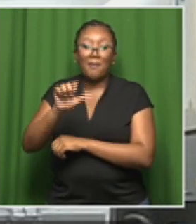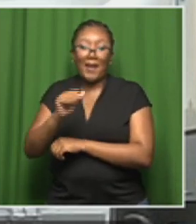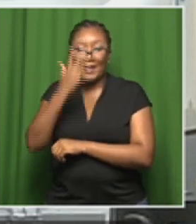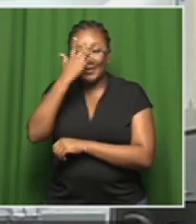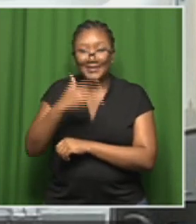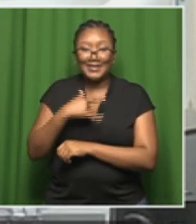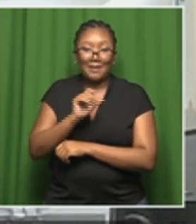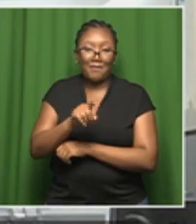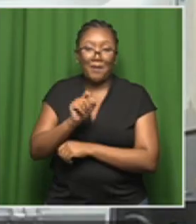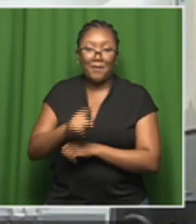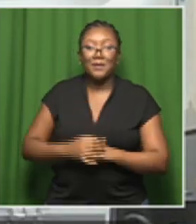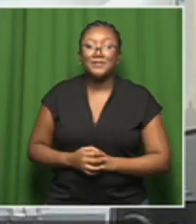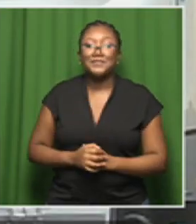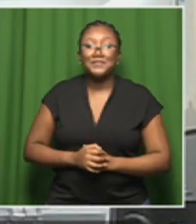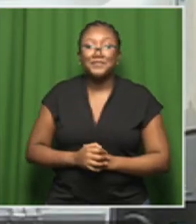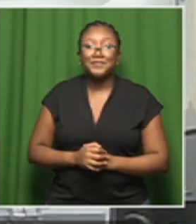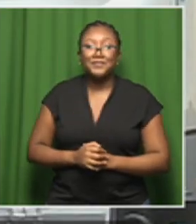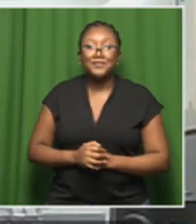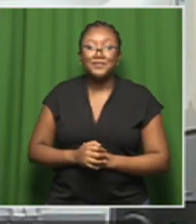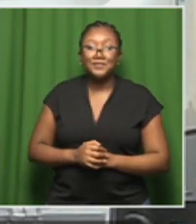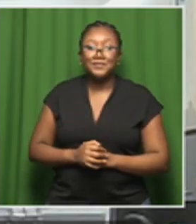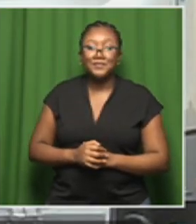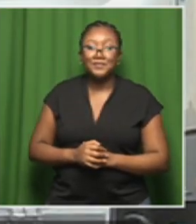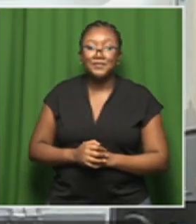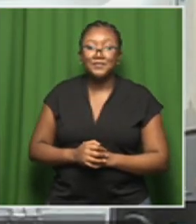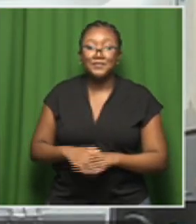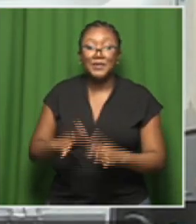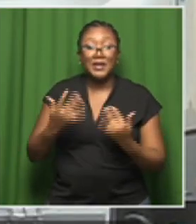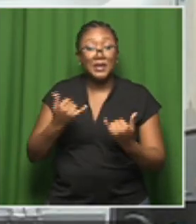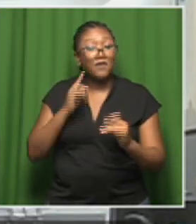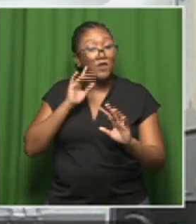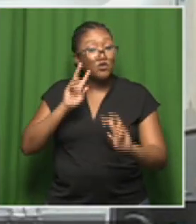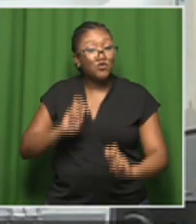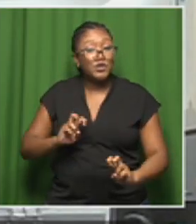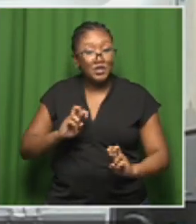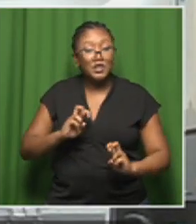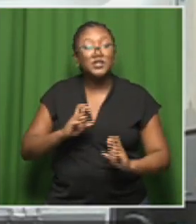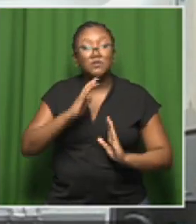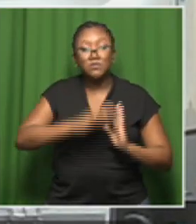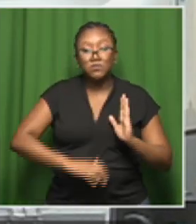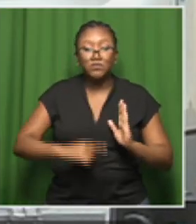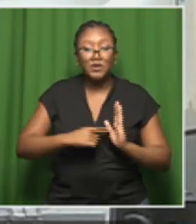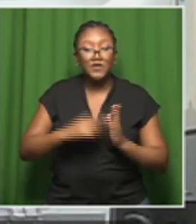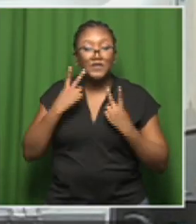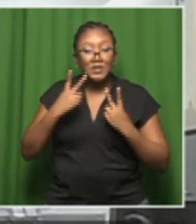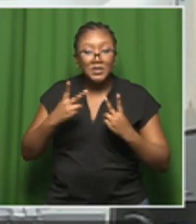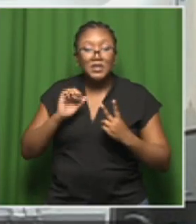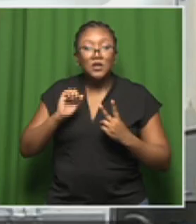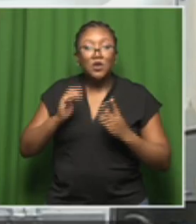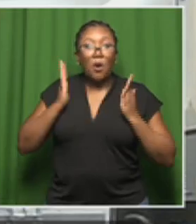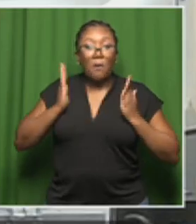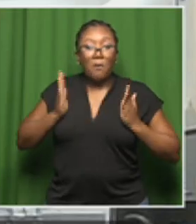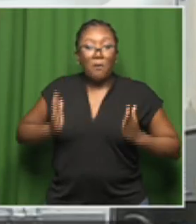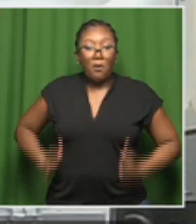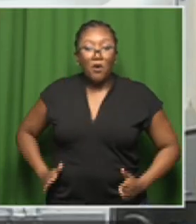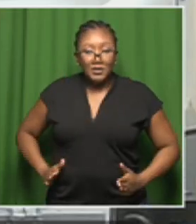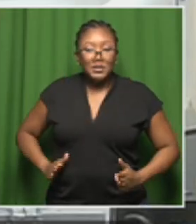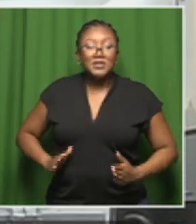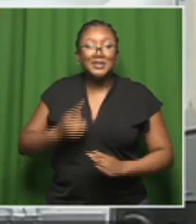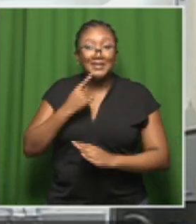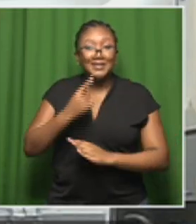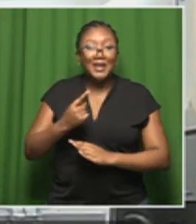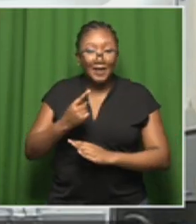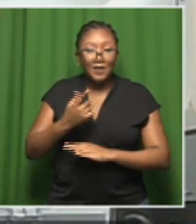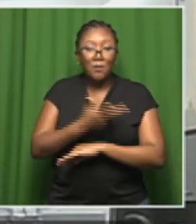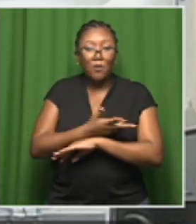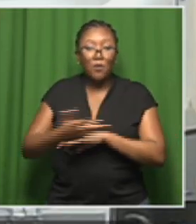2022. Now, seroprevalence studies, or studies that look at antibodies, show us that around 98%